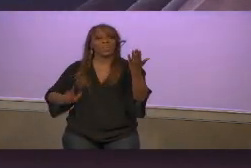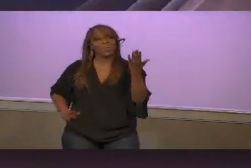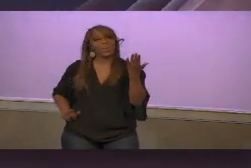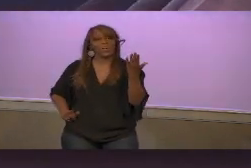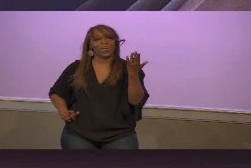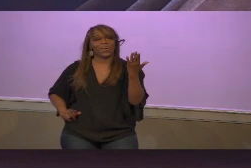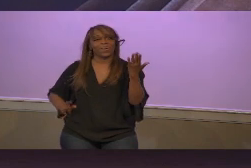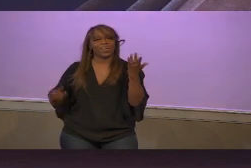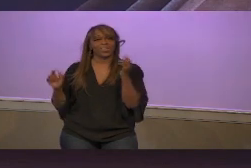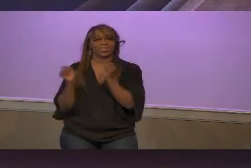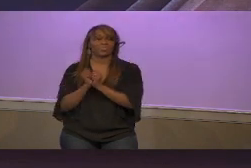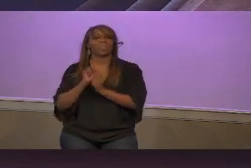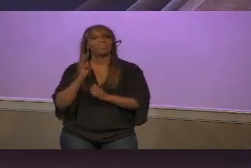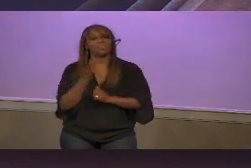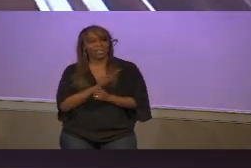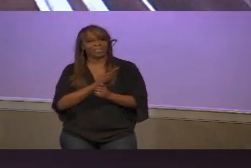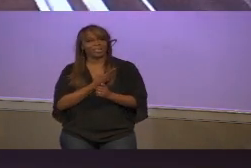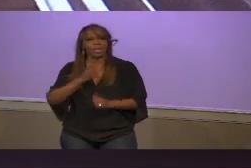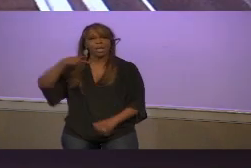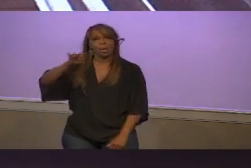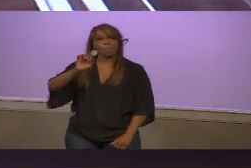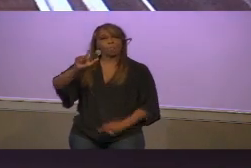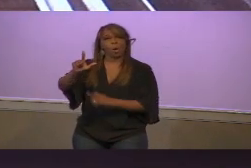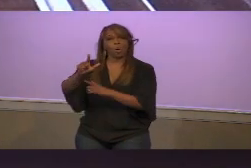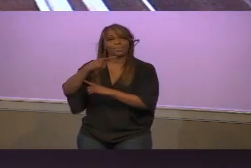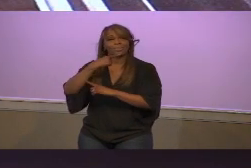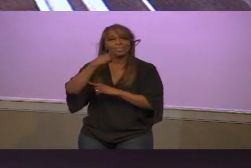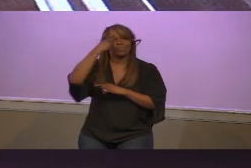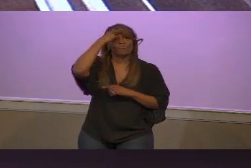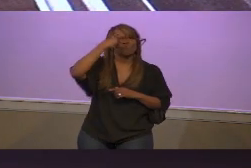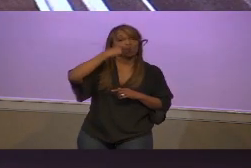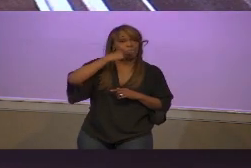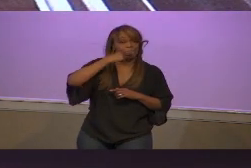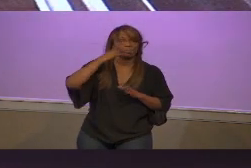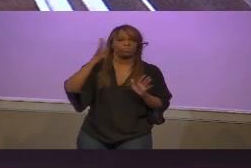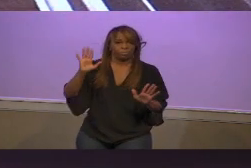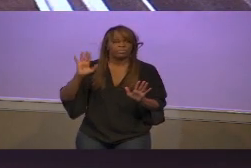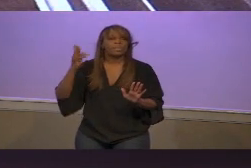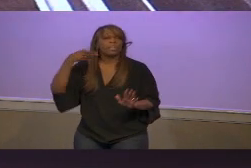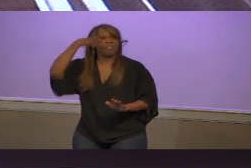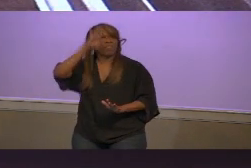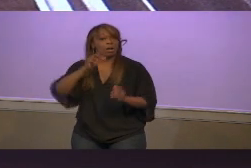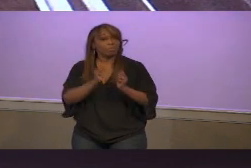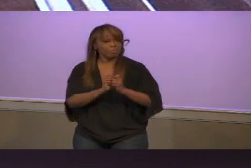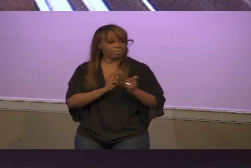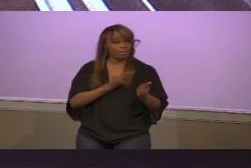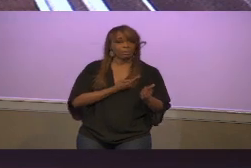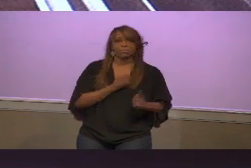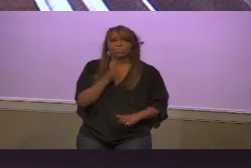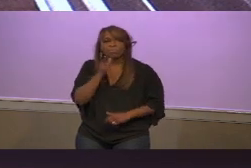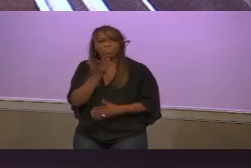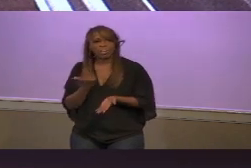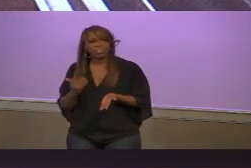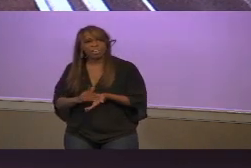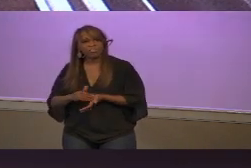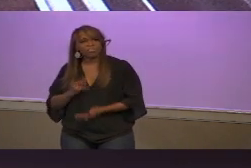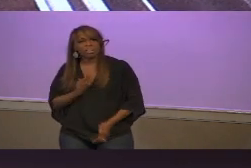side. Paul says in Romans that if God be for us, then who can be